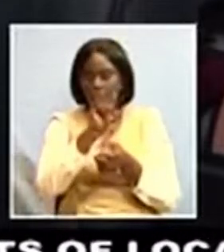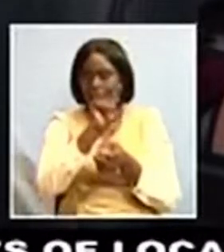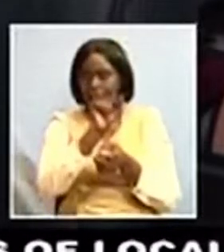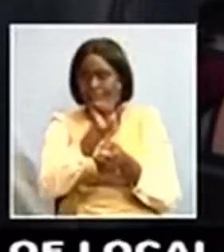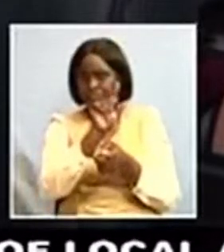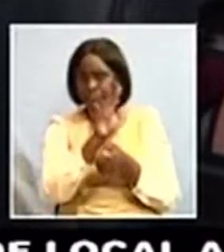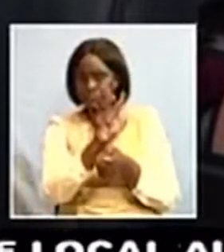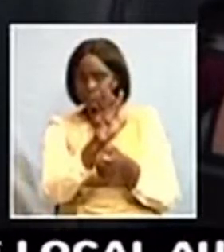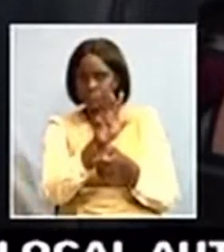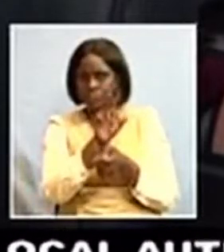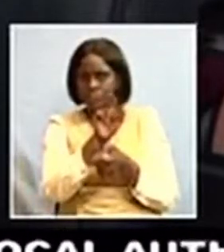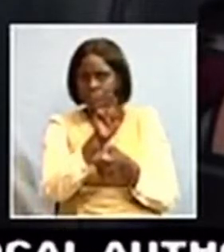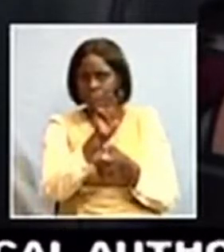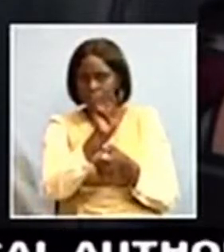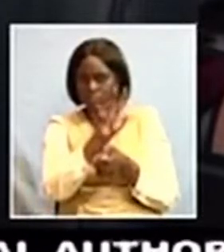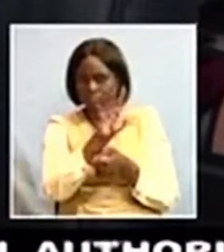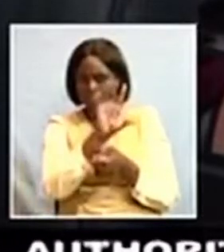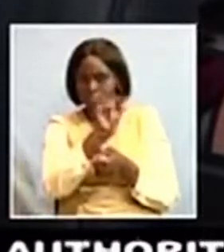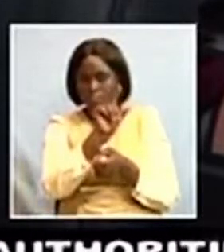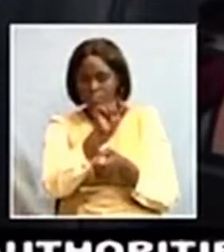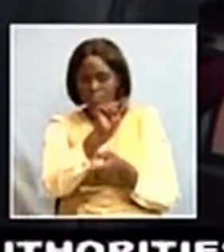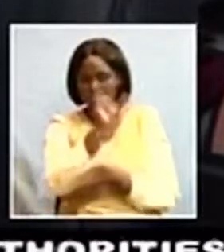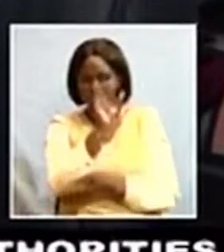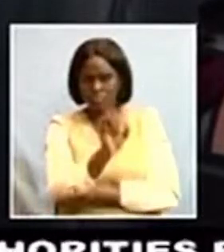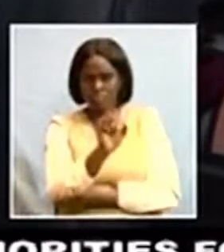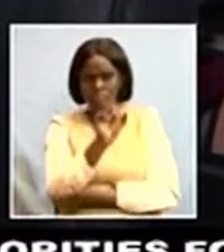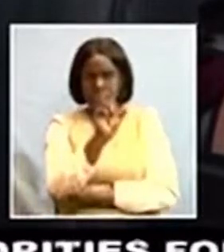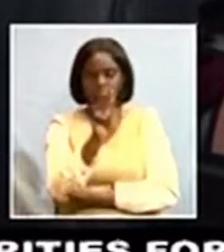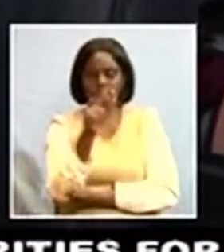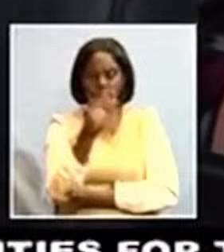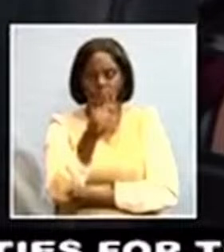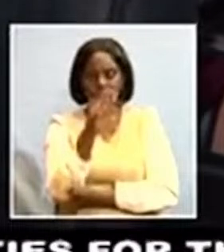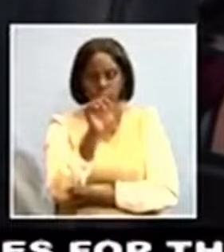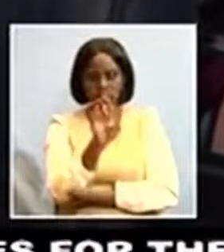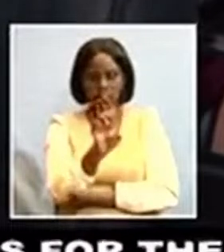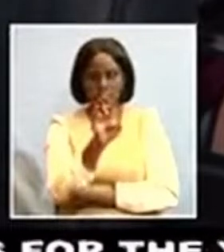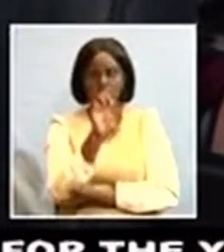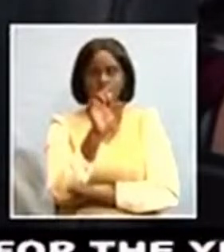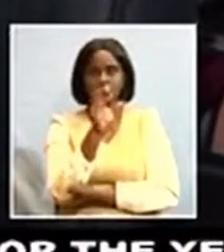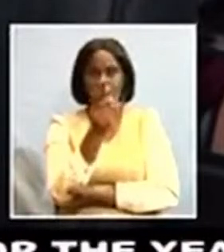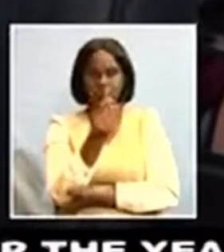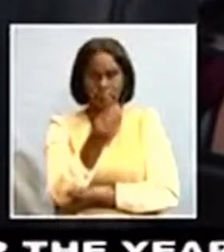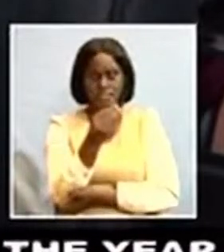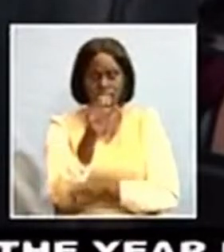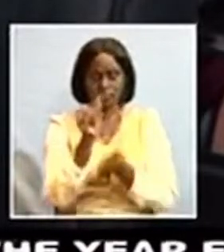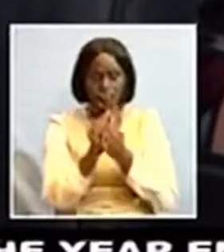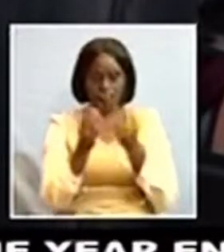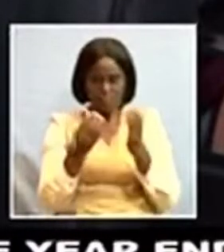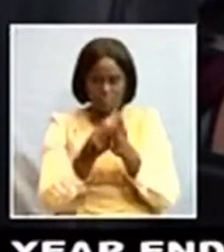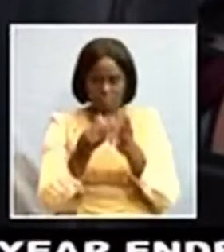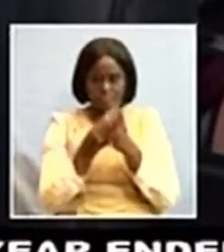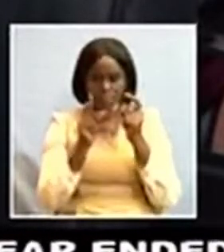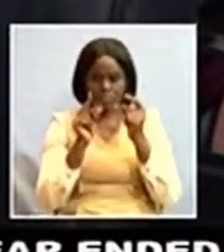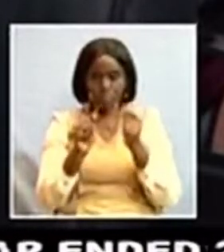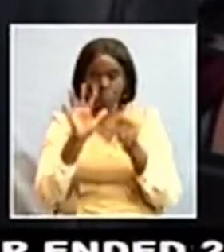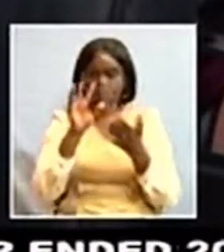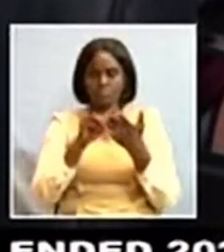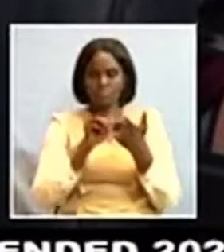2023, 20% Local Government Equalization Fund. And the amount in brackets is